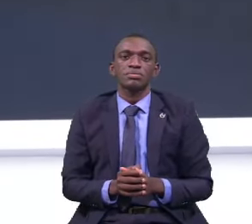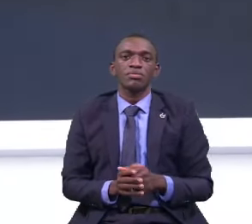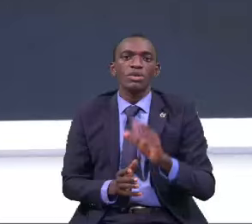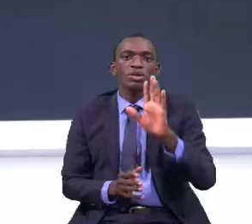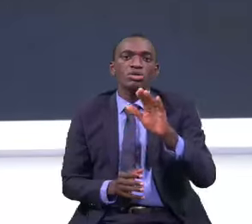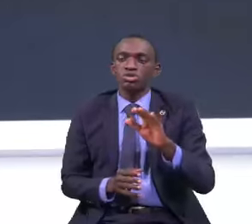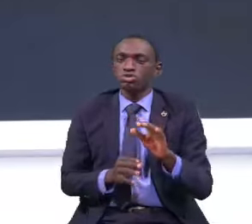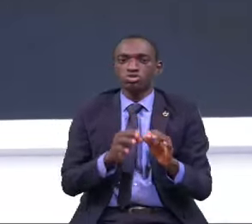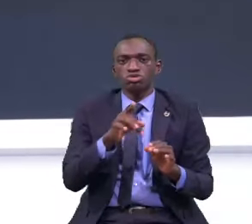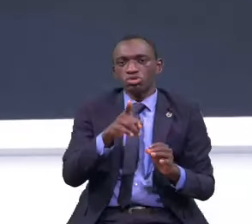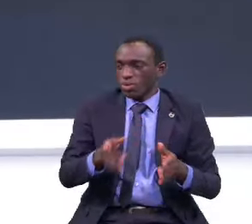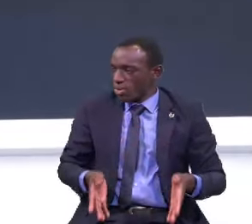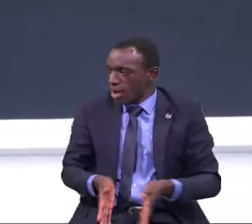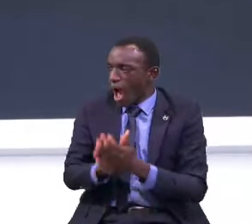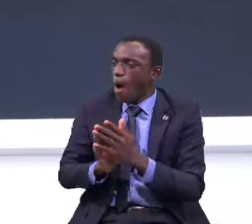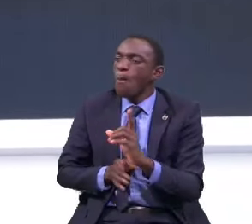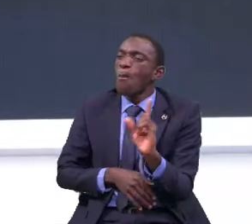Where is the good way?